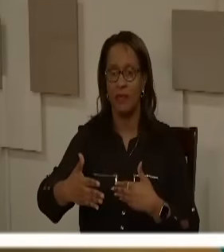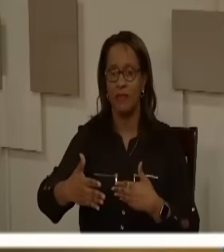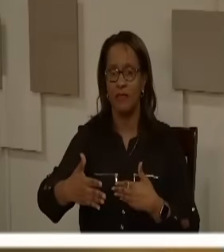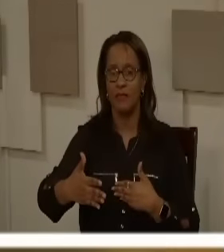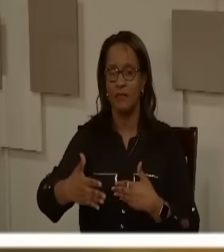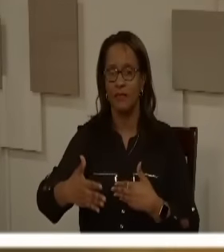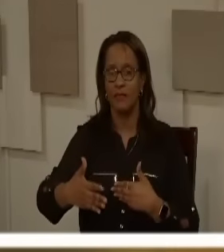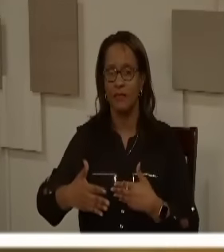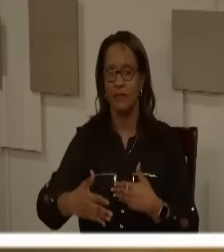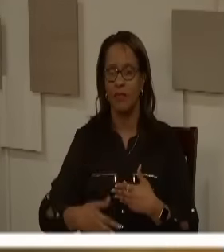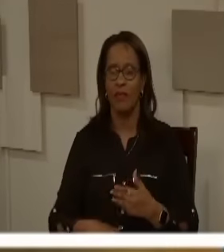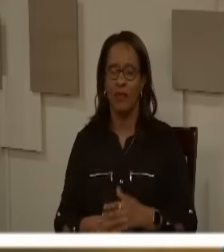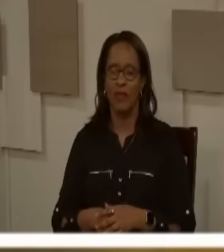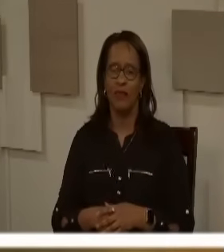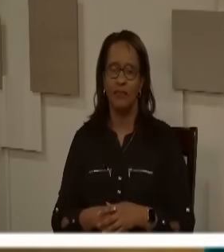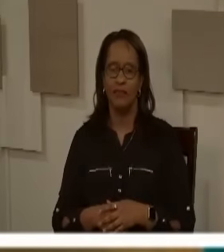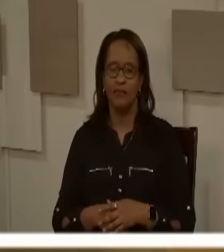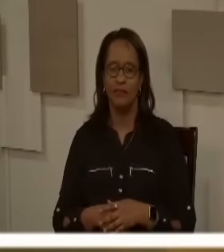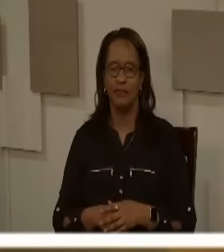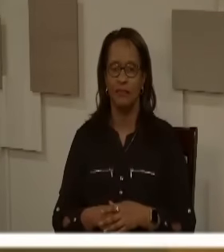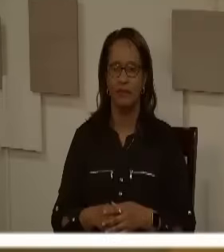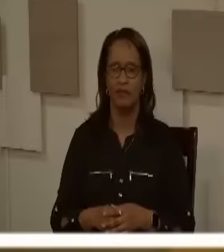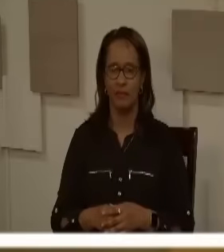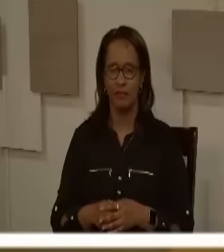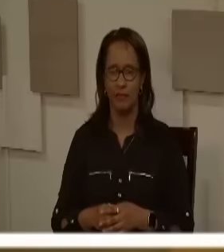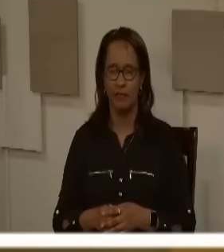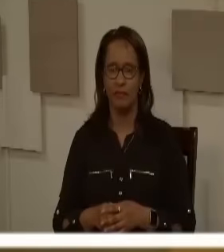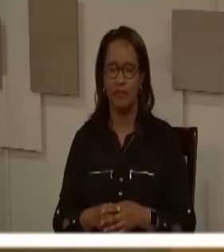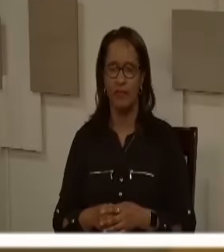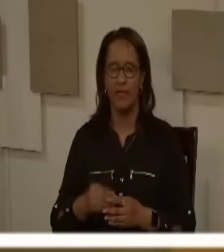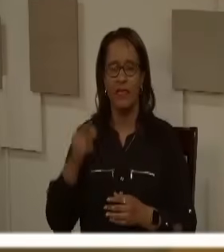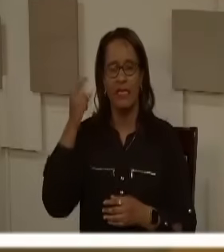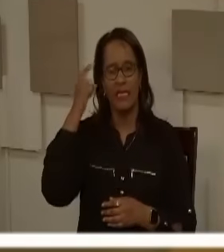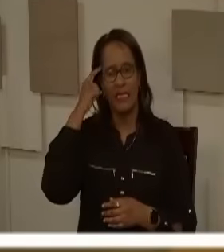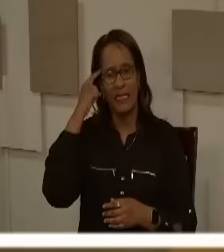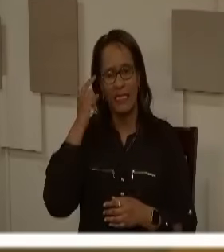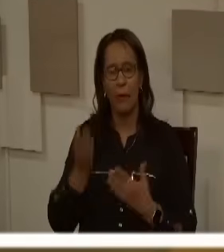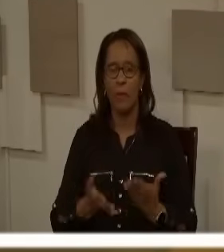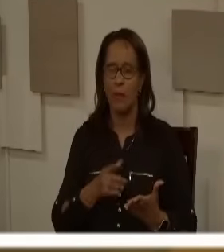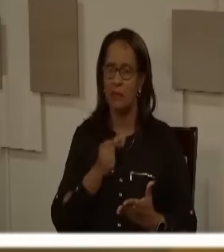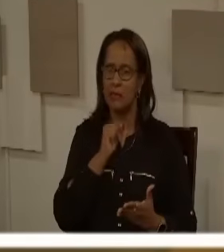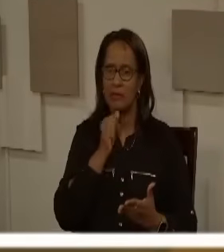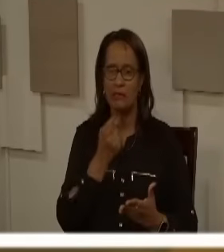already. Who do you say he is?